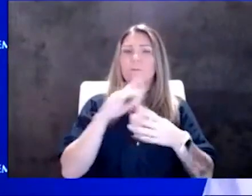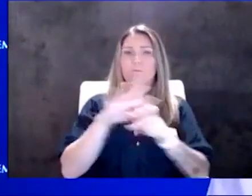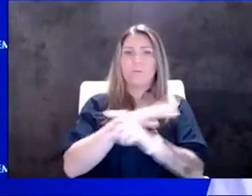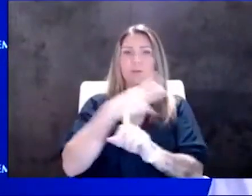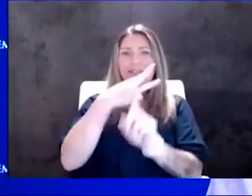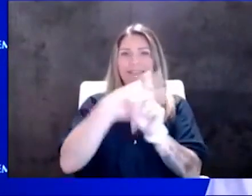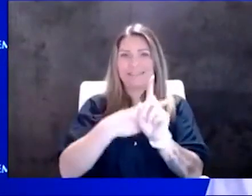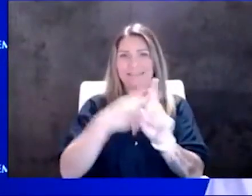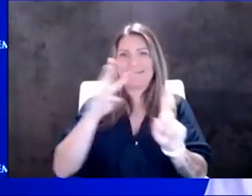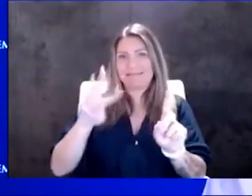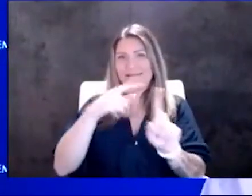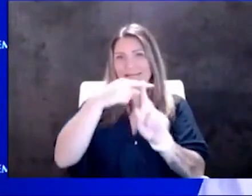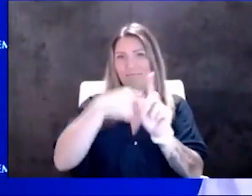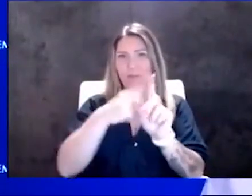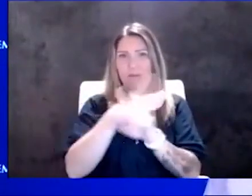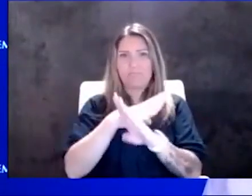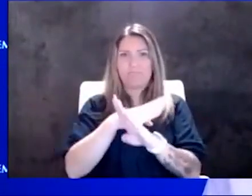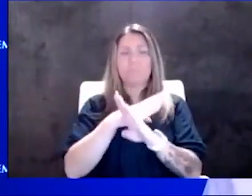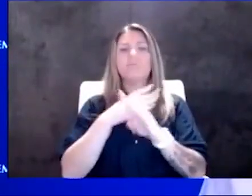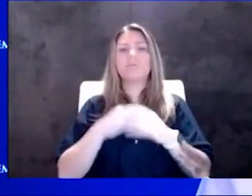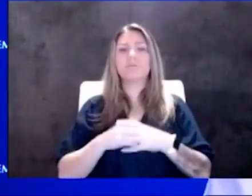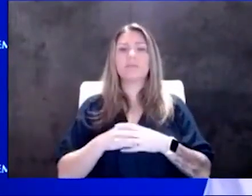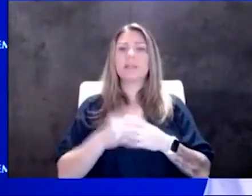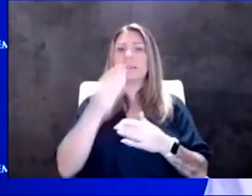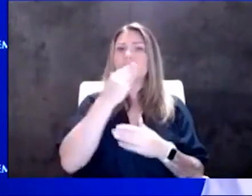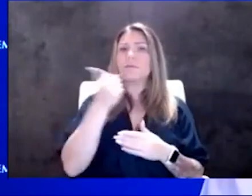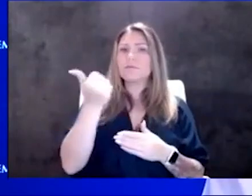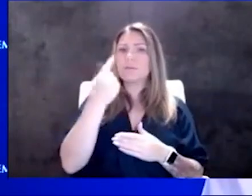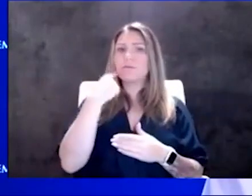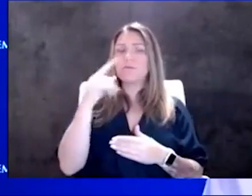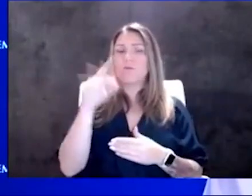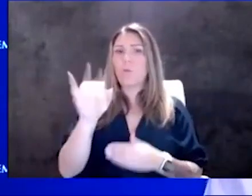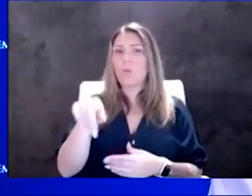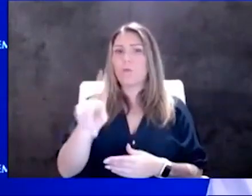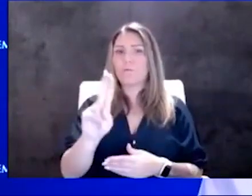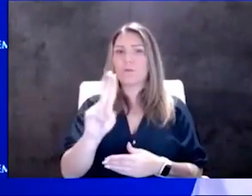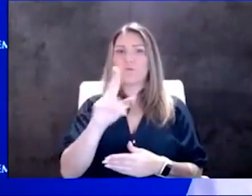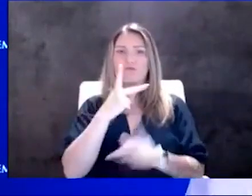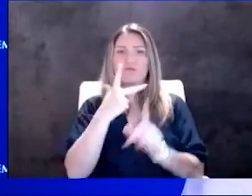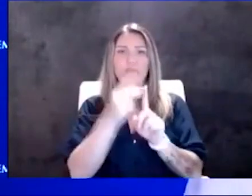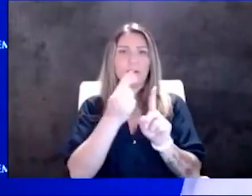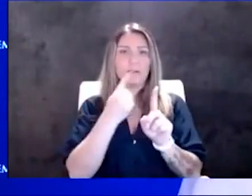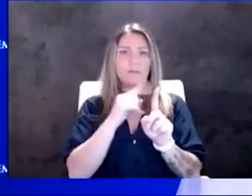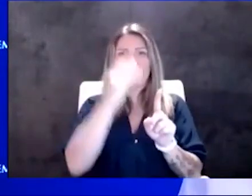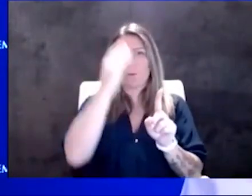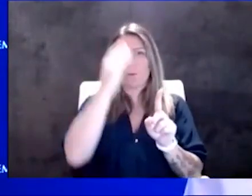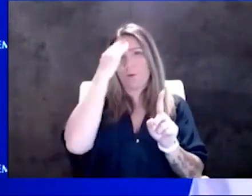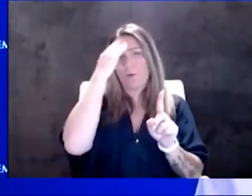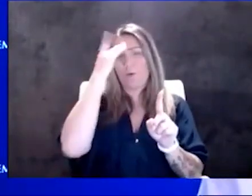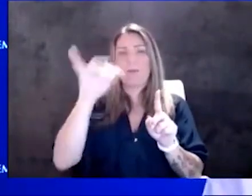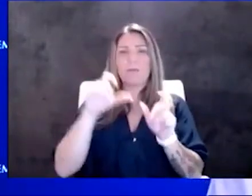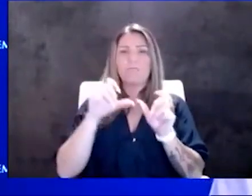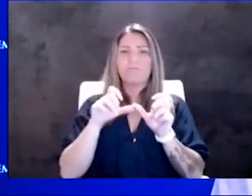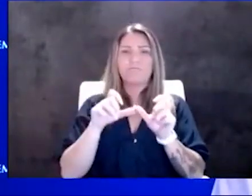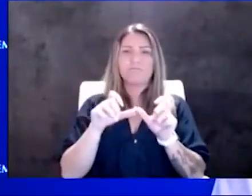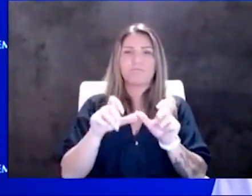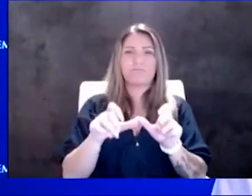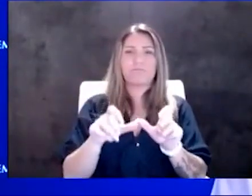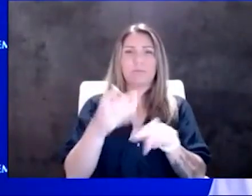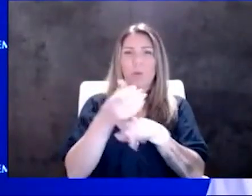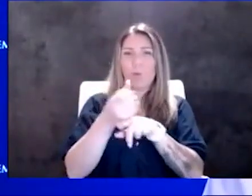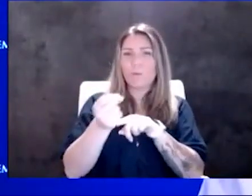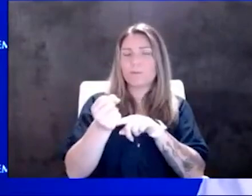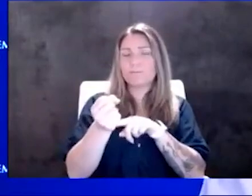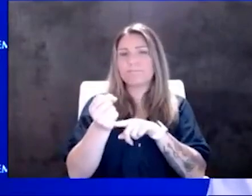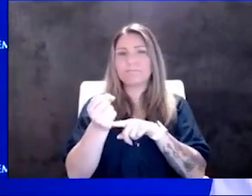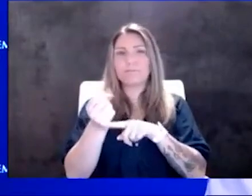immunity, which is a little bit better for influenza vaccine. We know that immunity wanes a little bit quicker throughout the